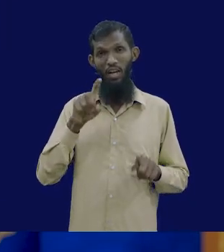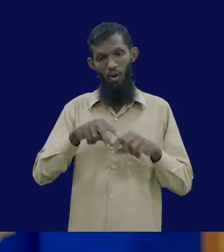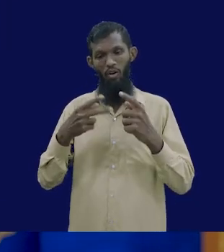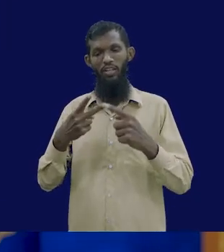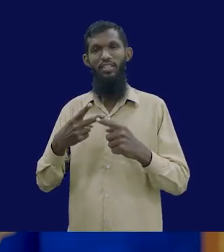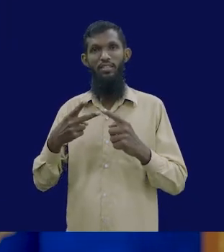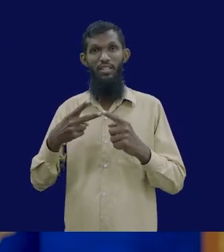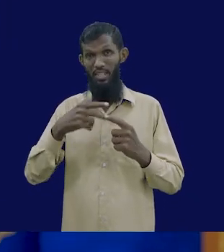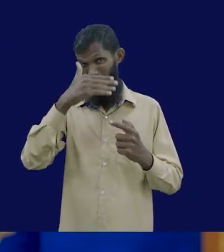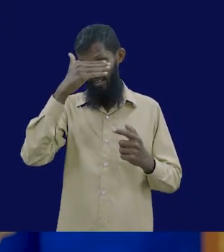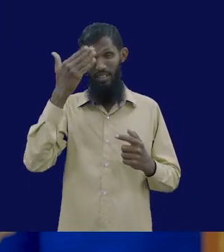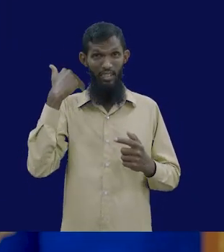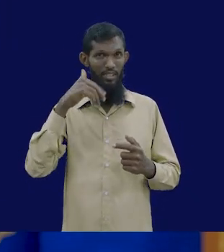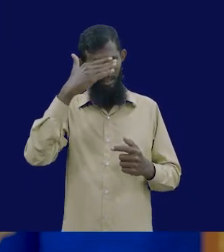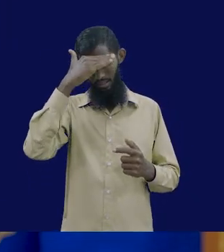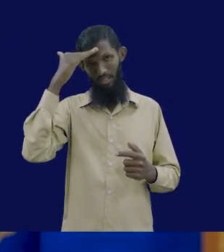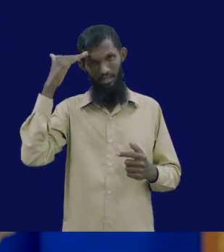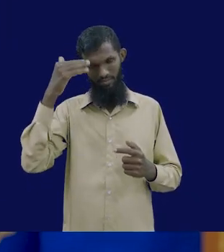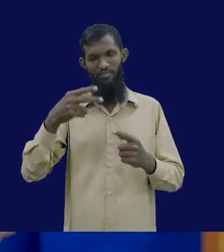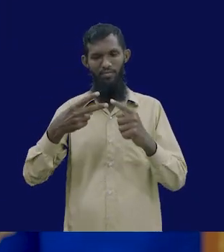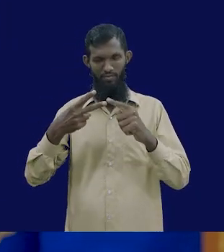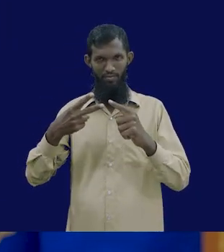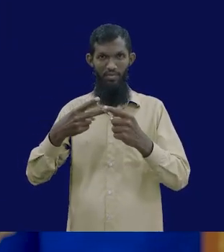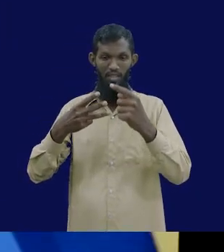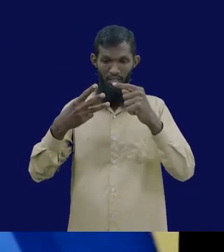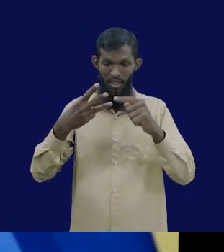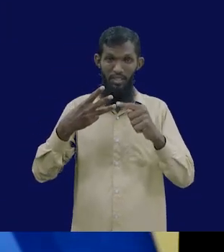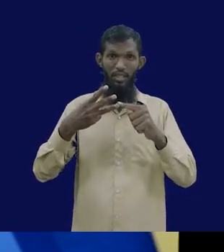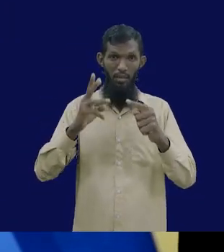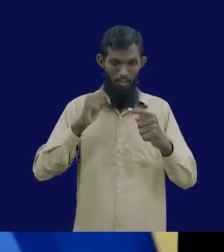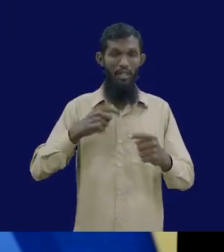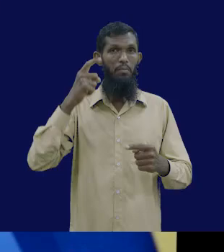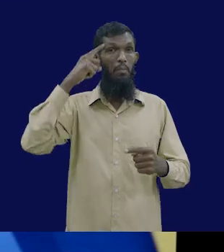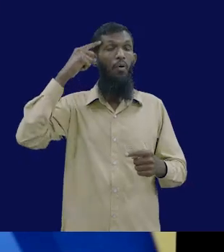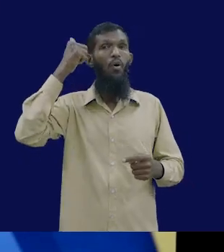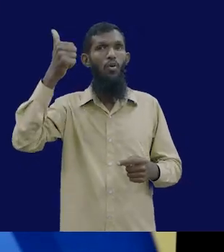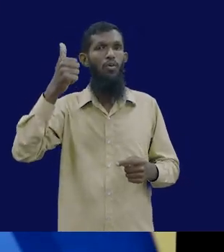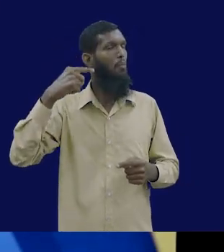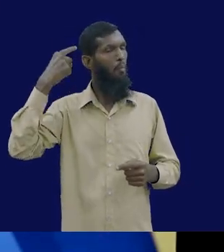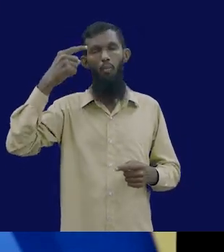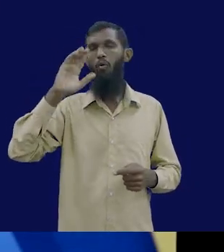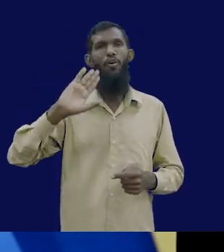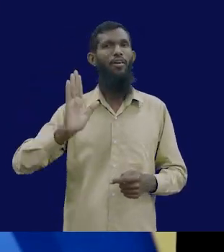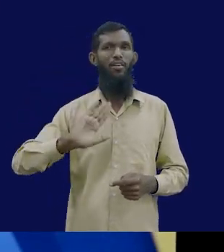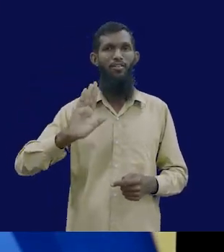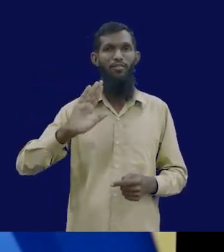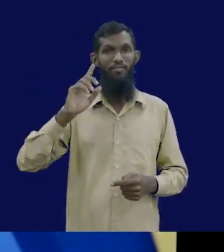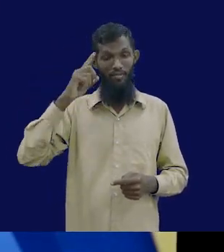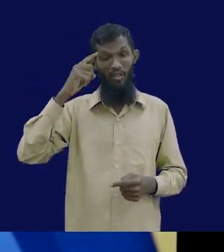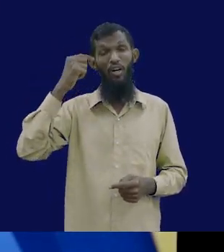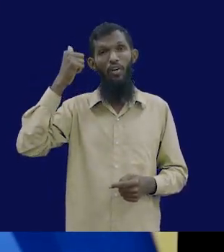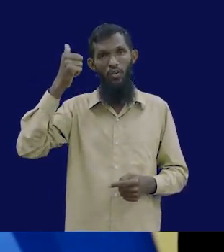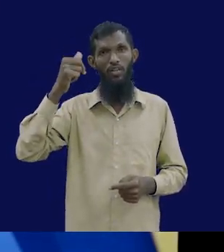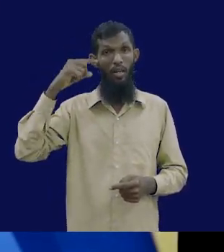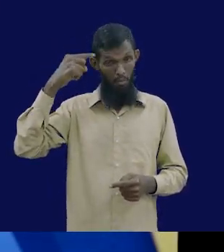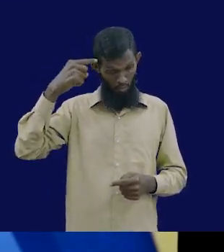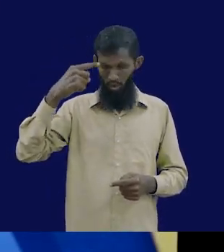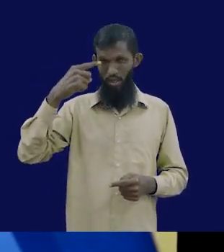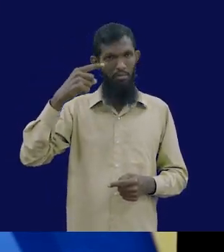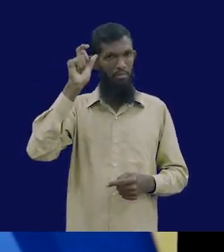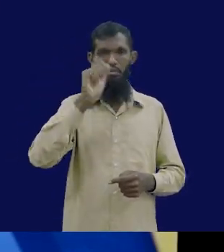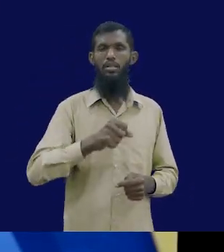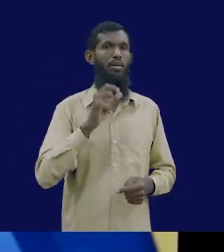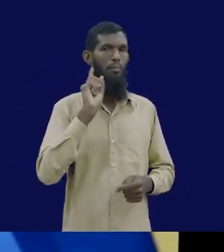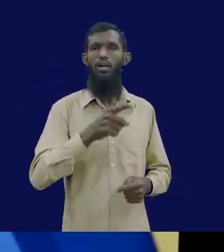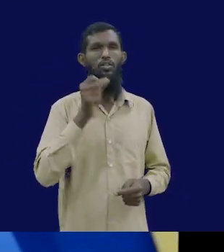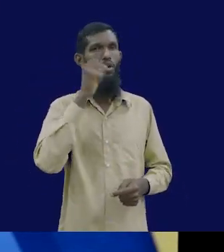And also, he must be of sound mind, meaning the insane and mad people do not have to